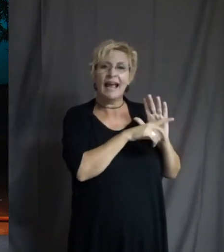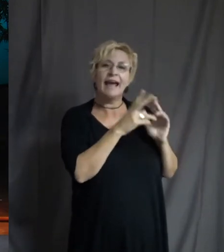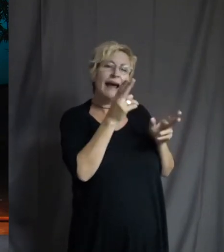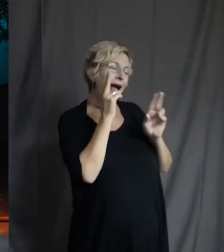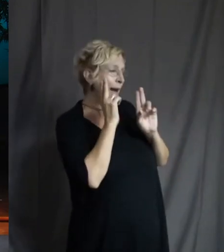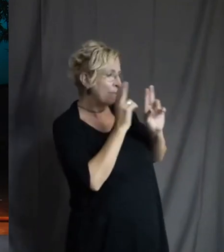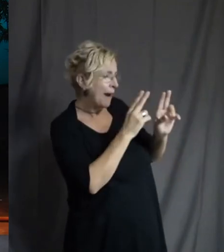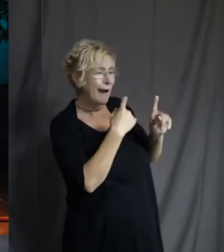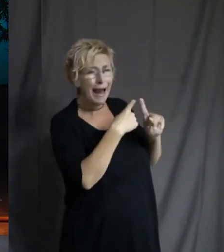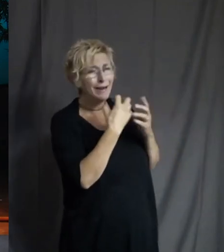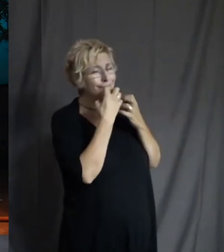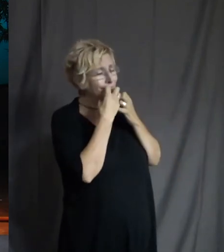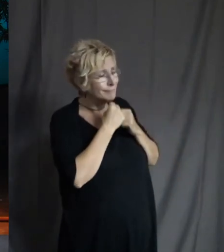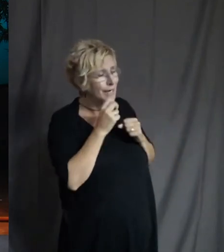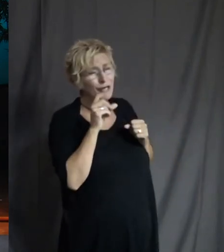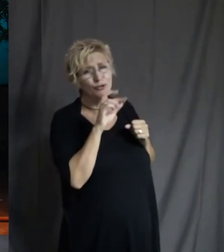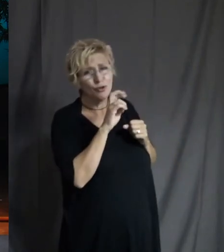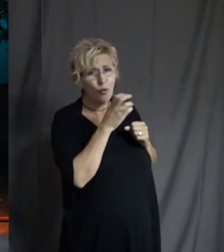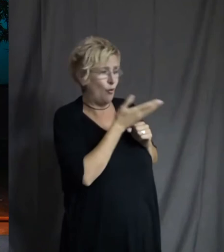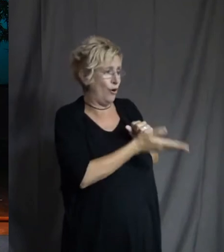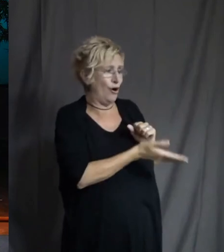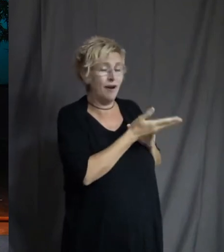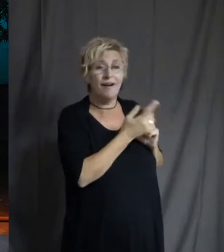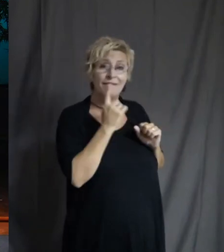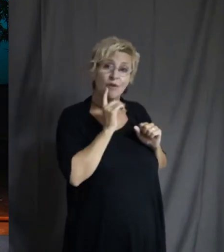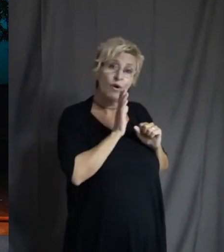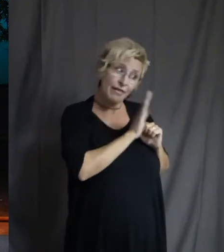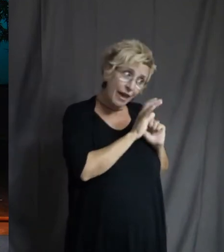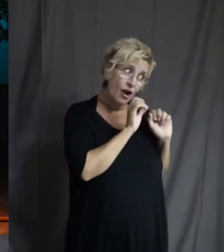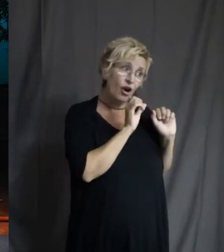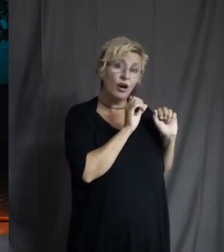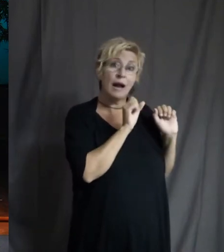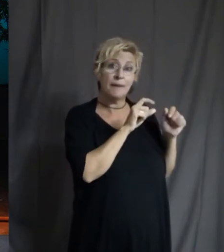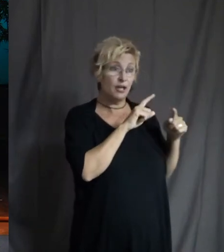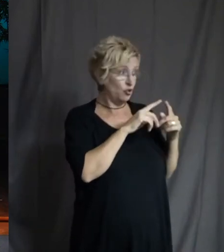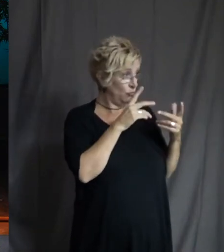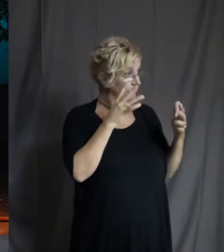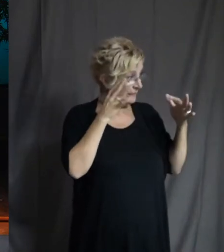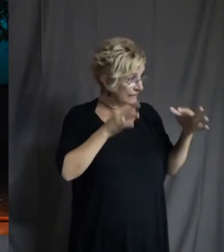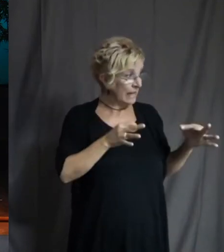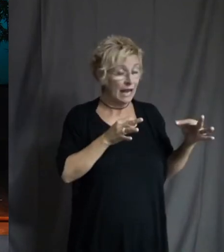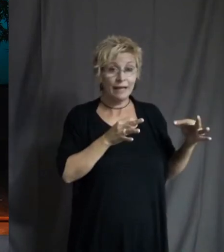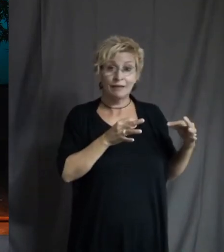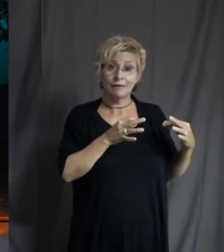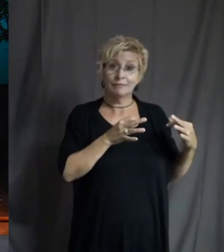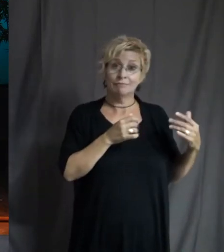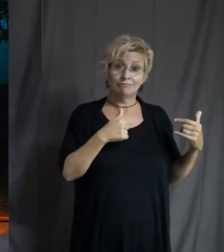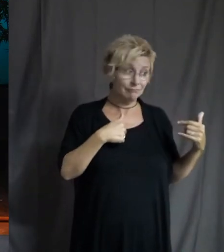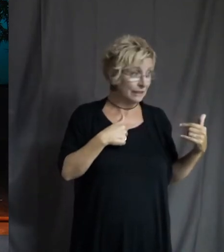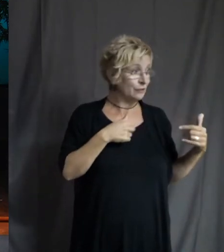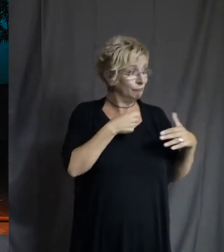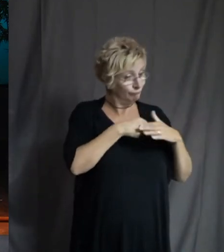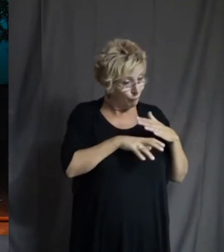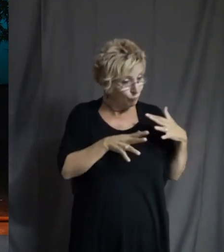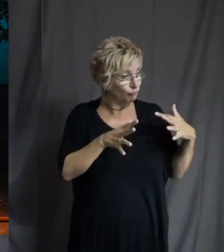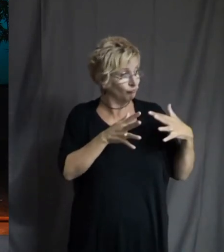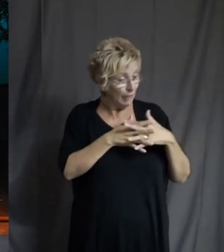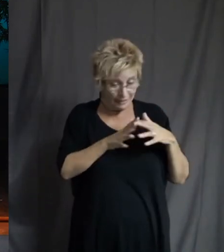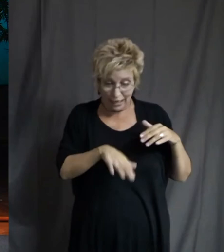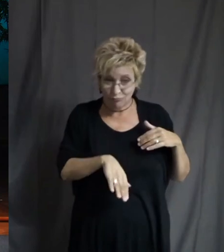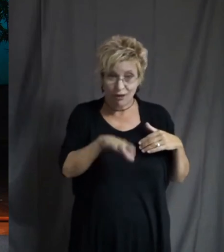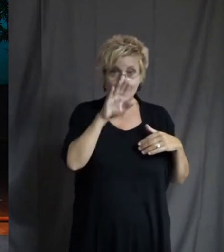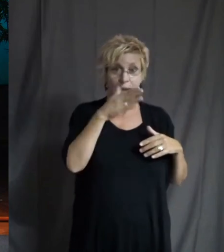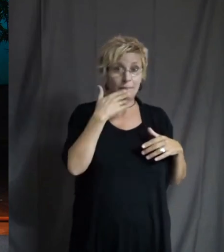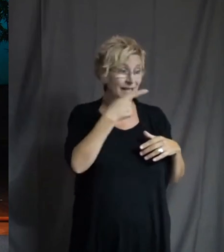to adore them for their ability to choose to have me as a son and to raise me the best I